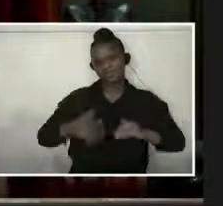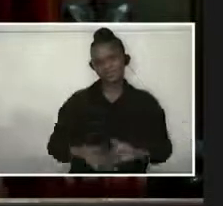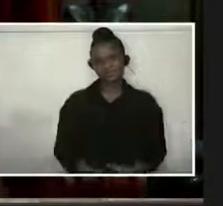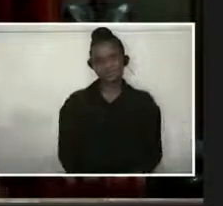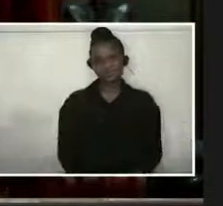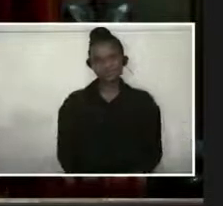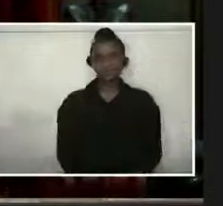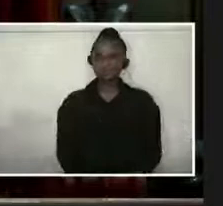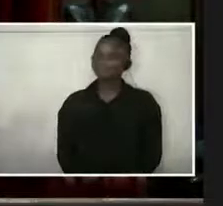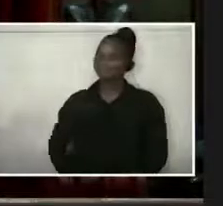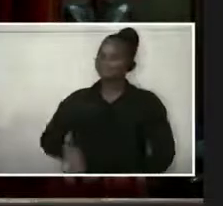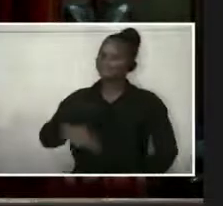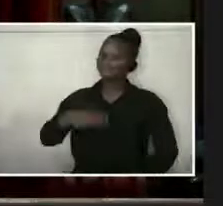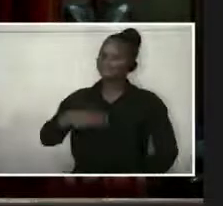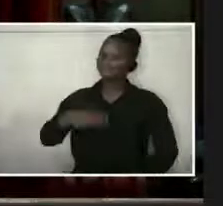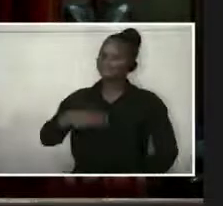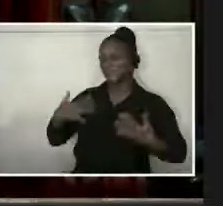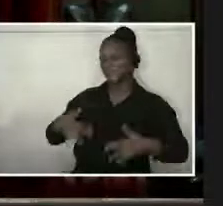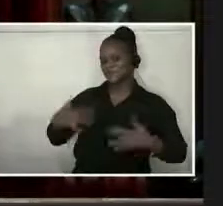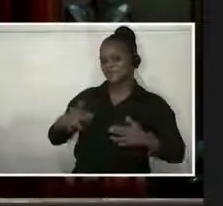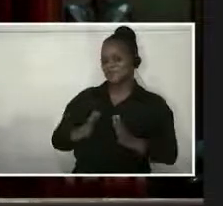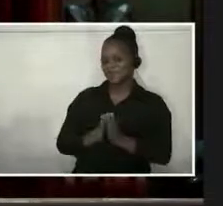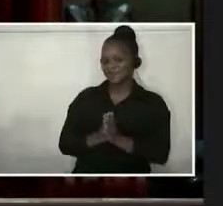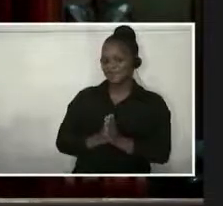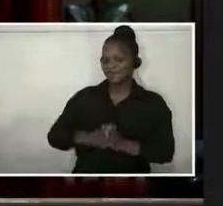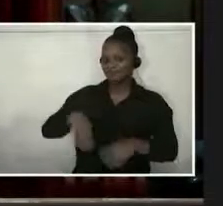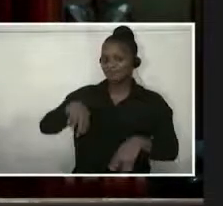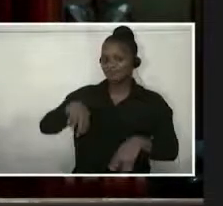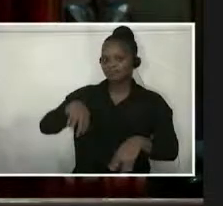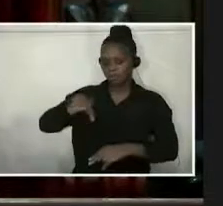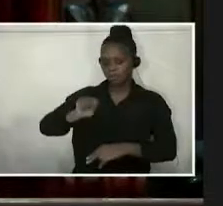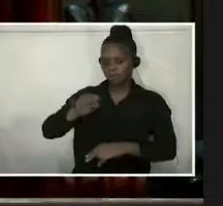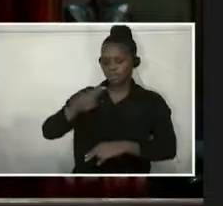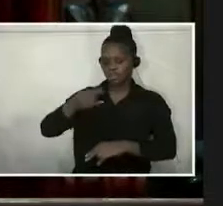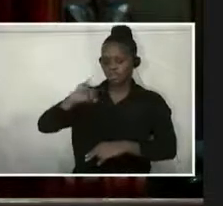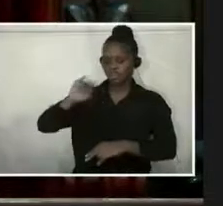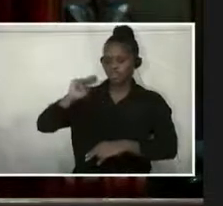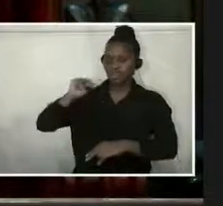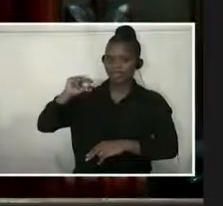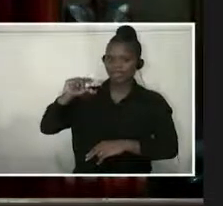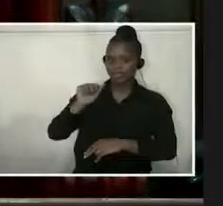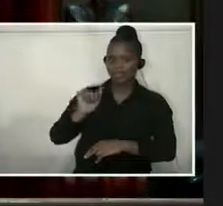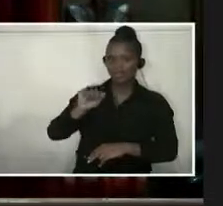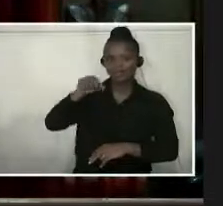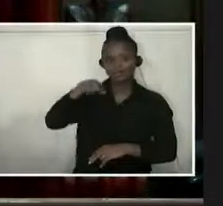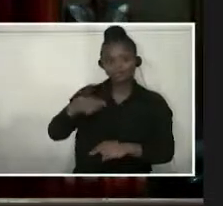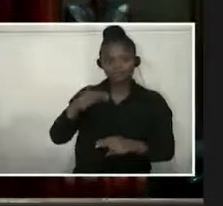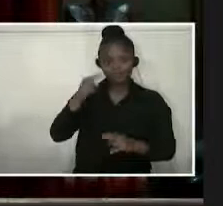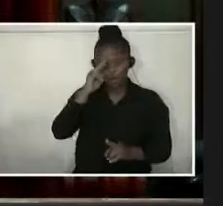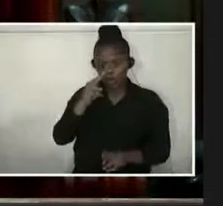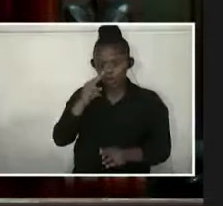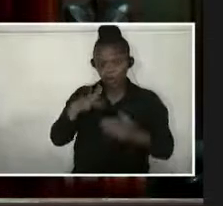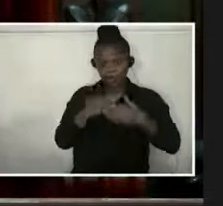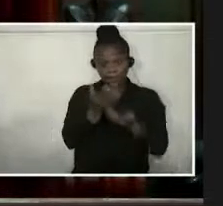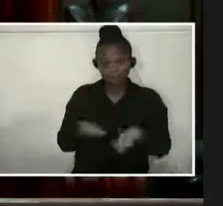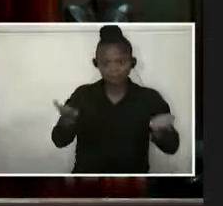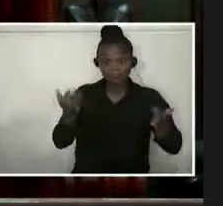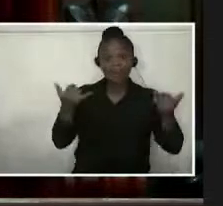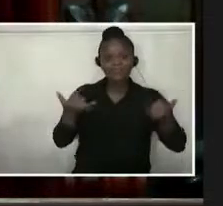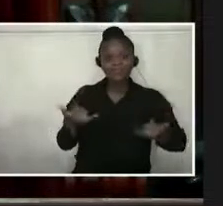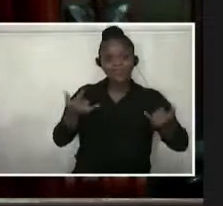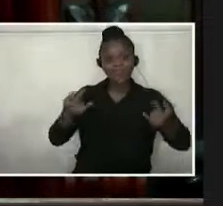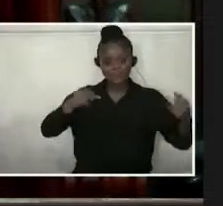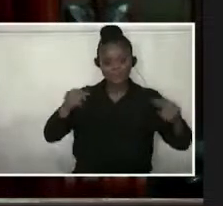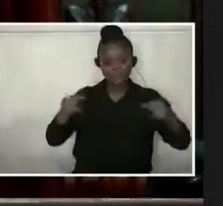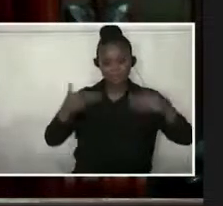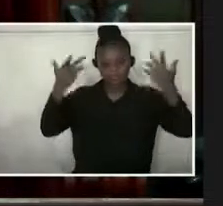Thank you, Honorable Shinga. Honorable members, we've now come to the end of the debate. I